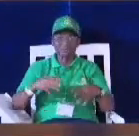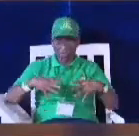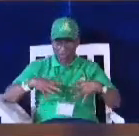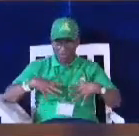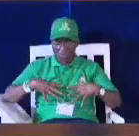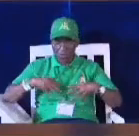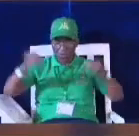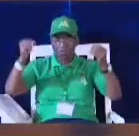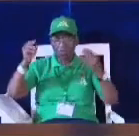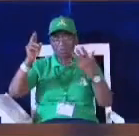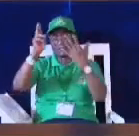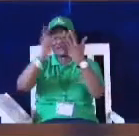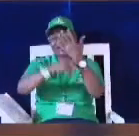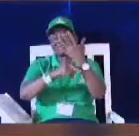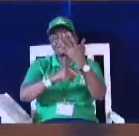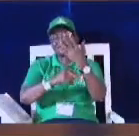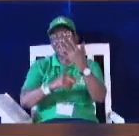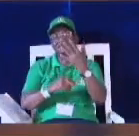wholeness.